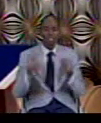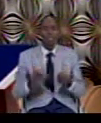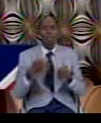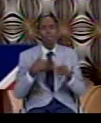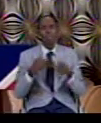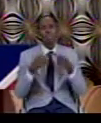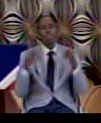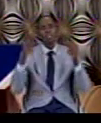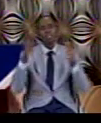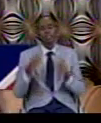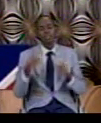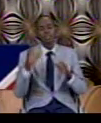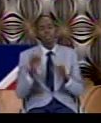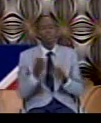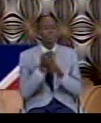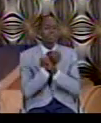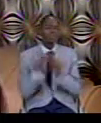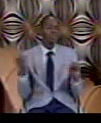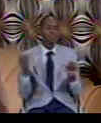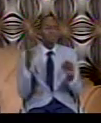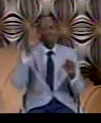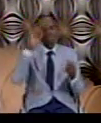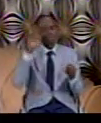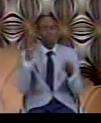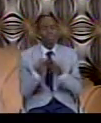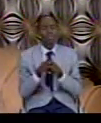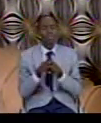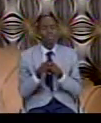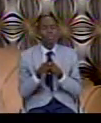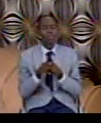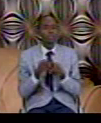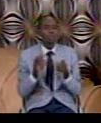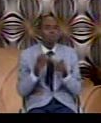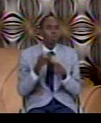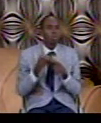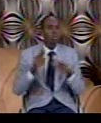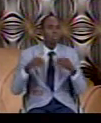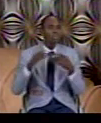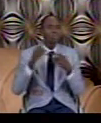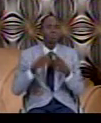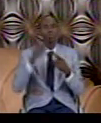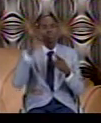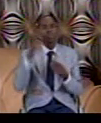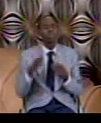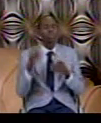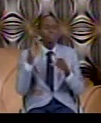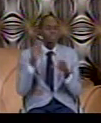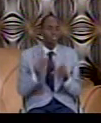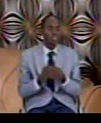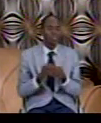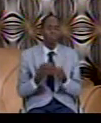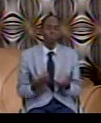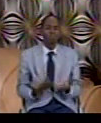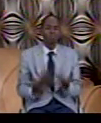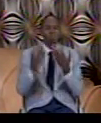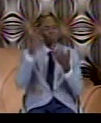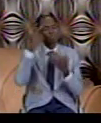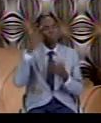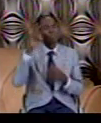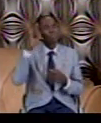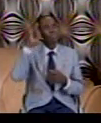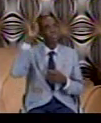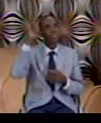means redeem his brother, nor give to God a ransom for him. For